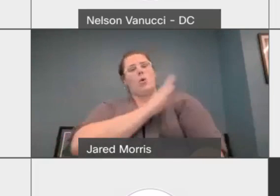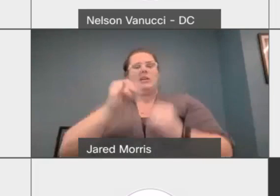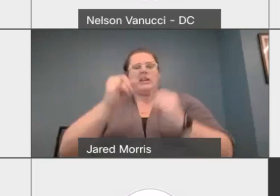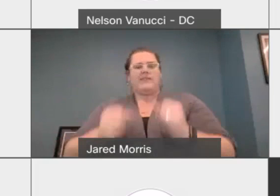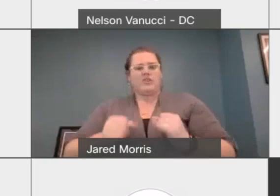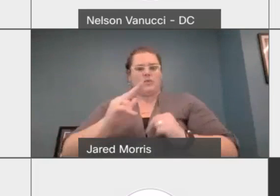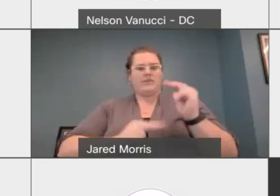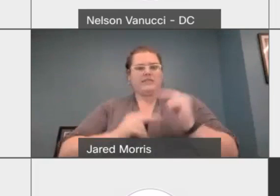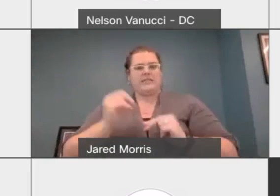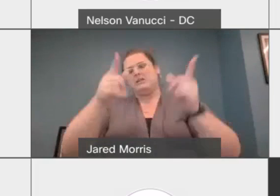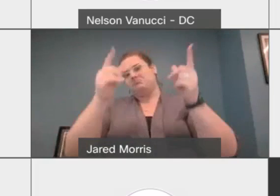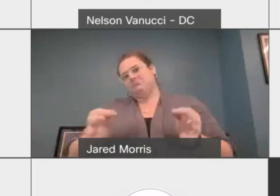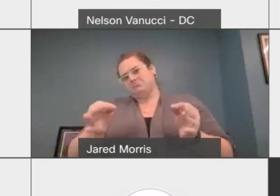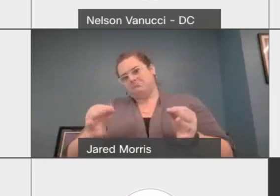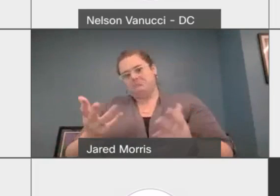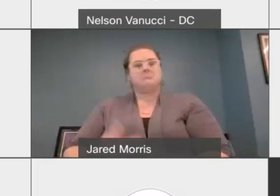level.